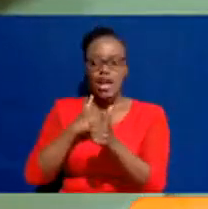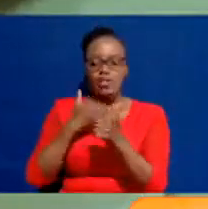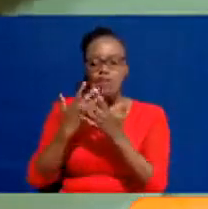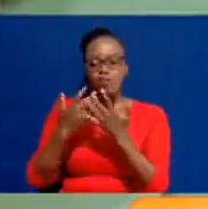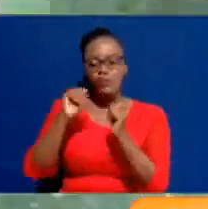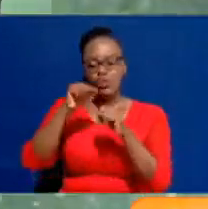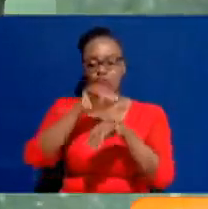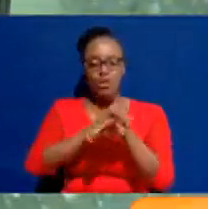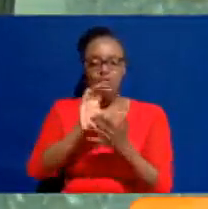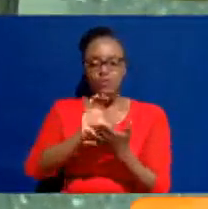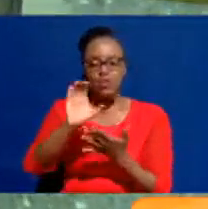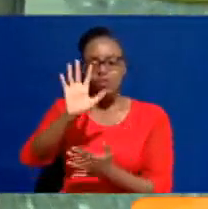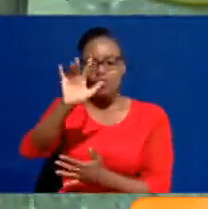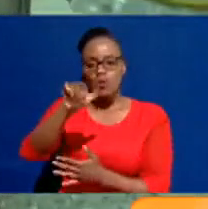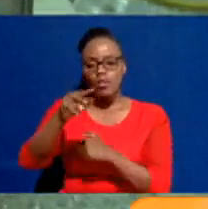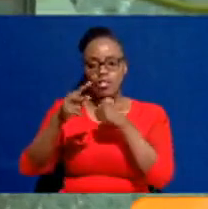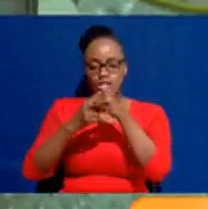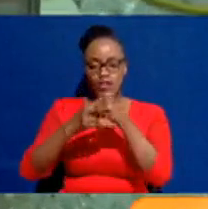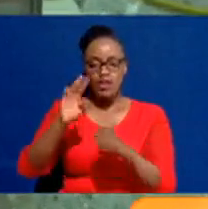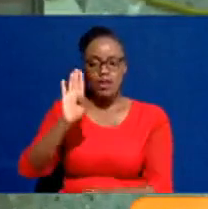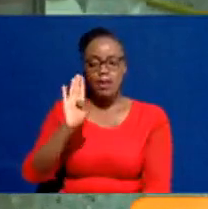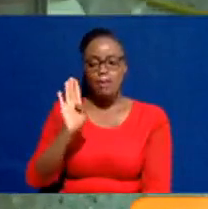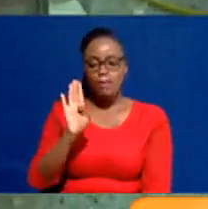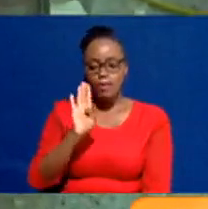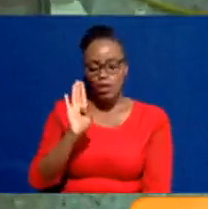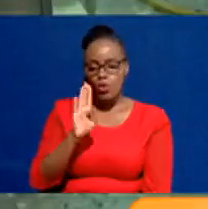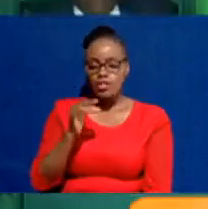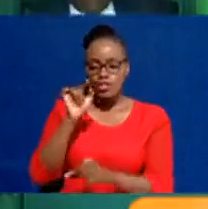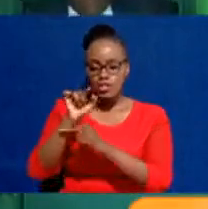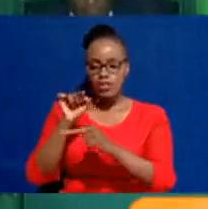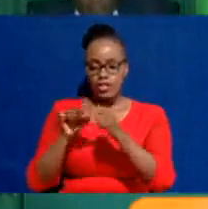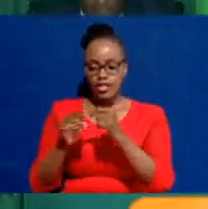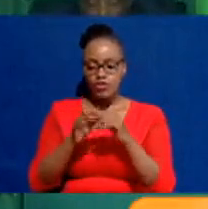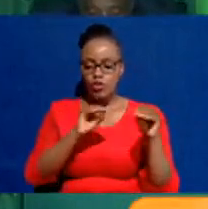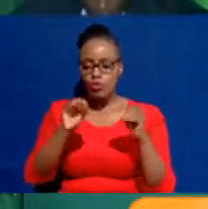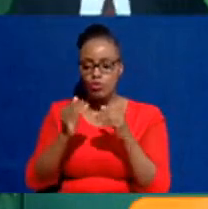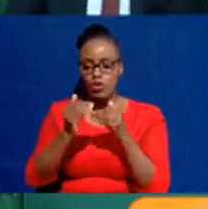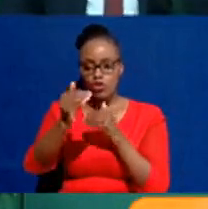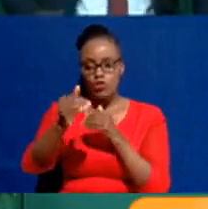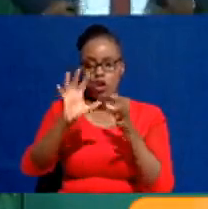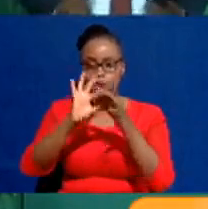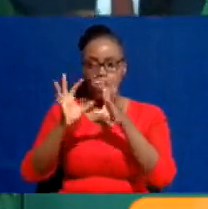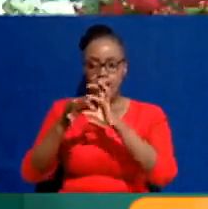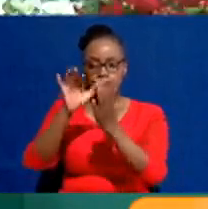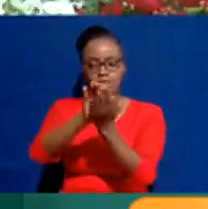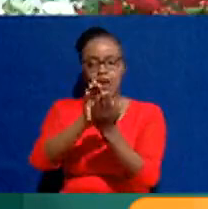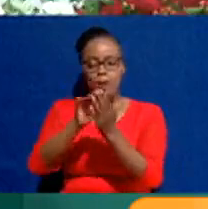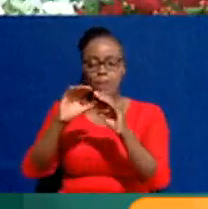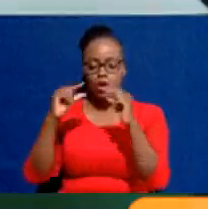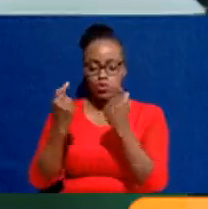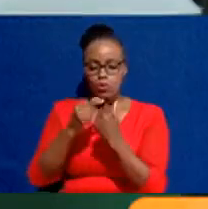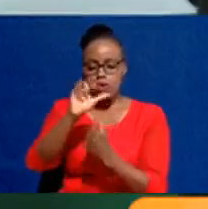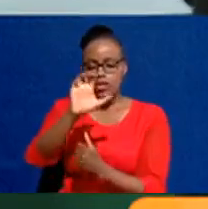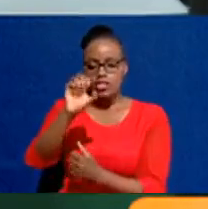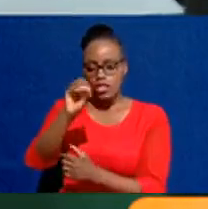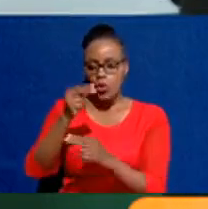receive approximately 5.7 billion shillings in dividends. Going forward, Co-operative Bank Group CEO